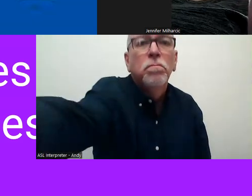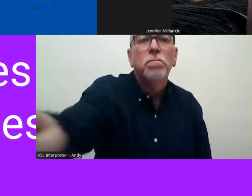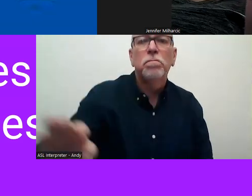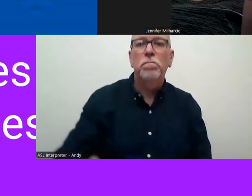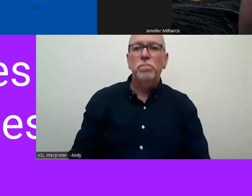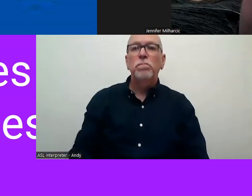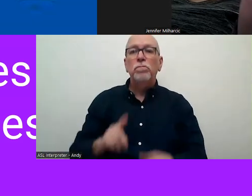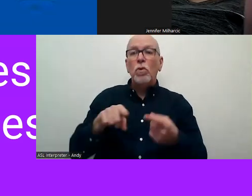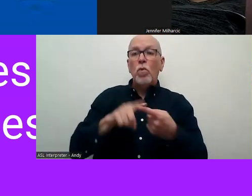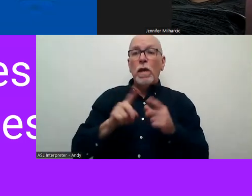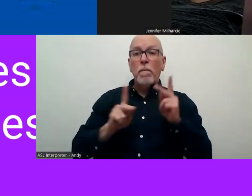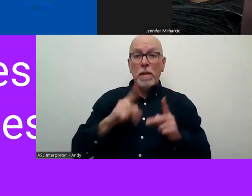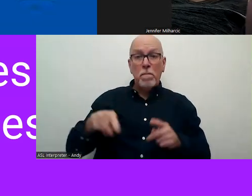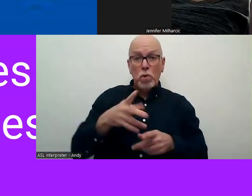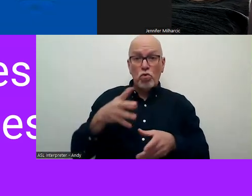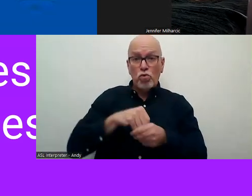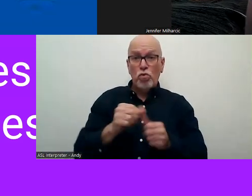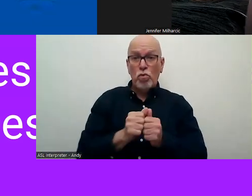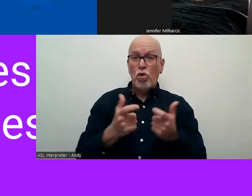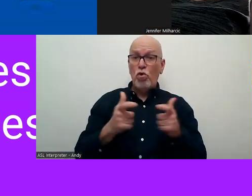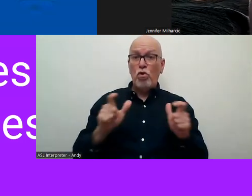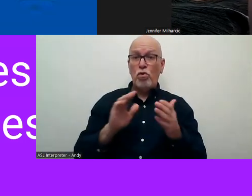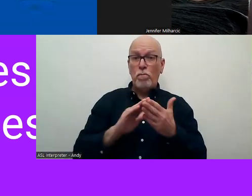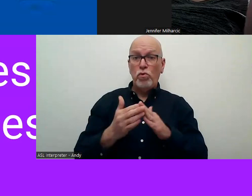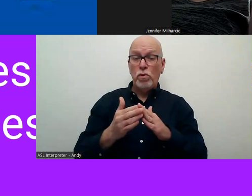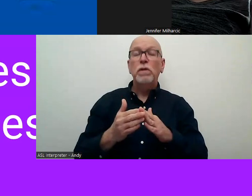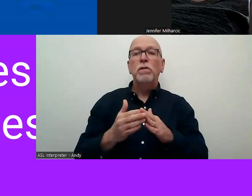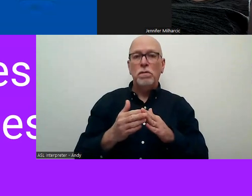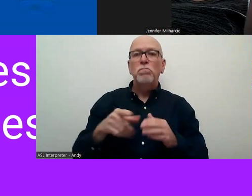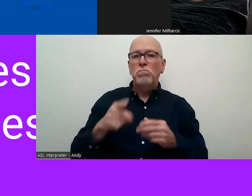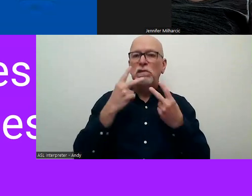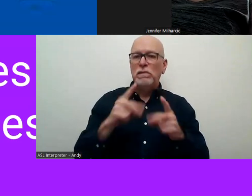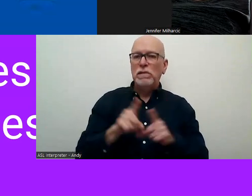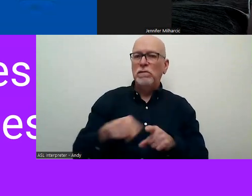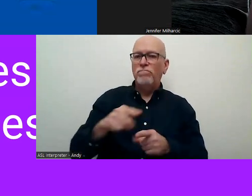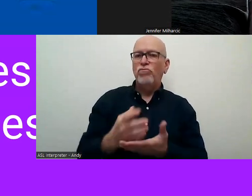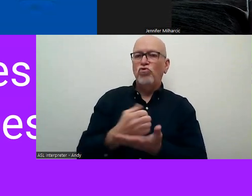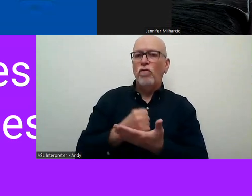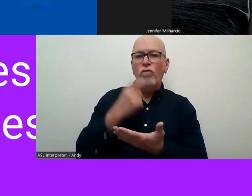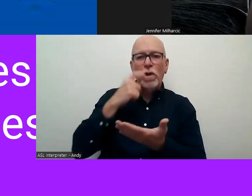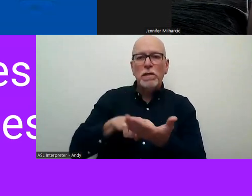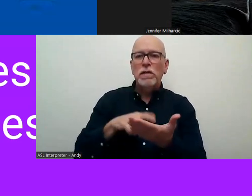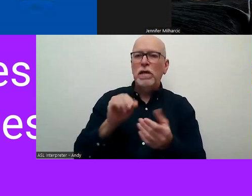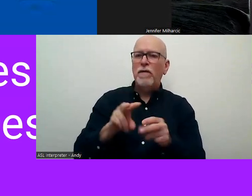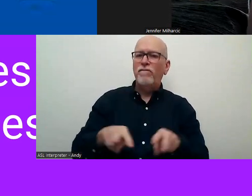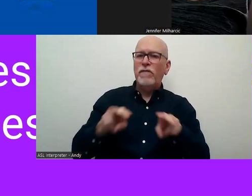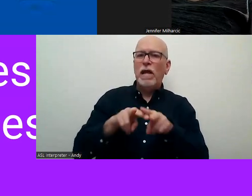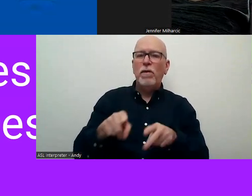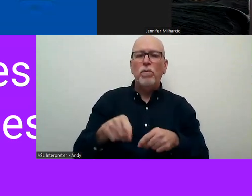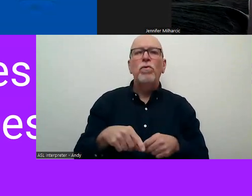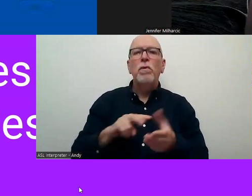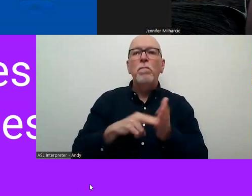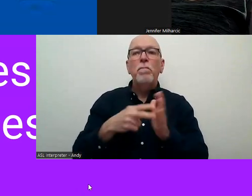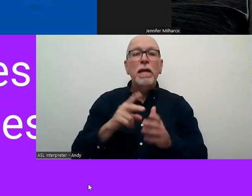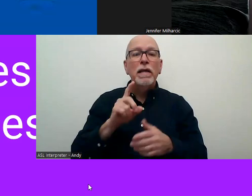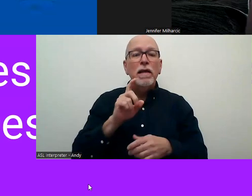when people are included in the larger community they are seen as deserving of recognition and value leading violence and